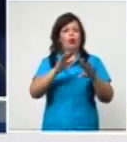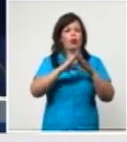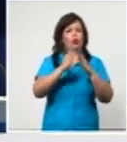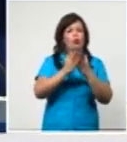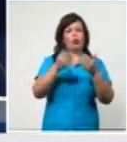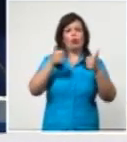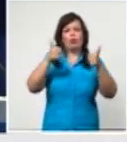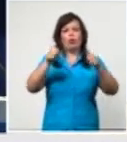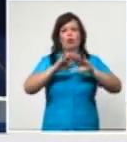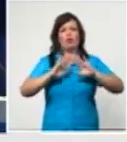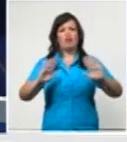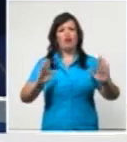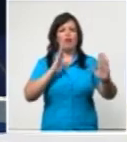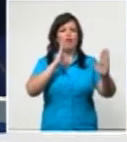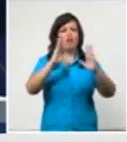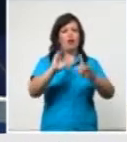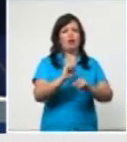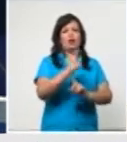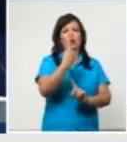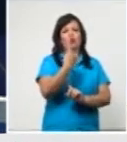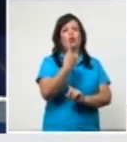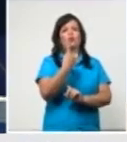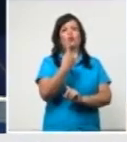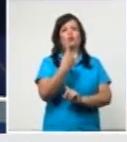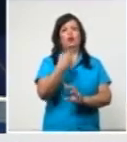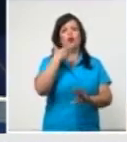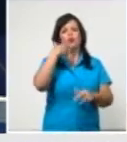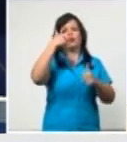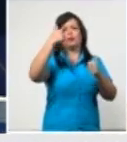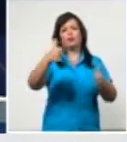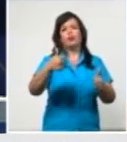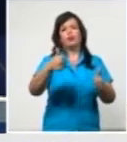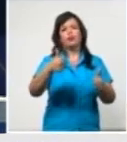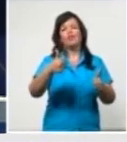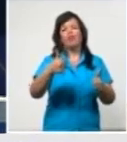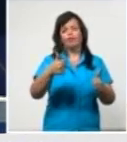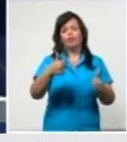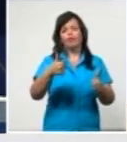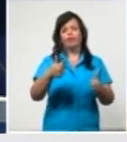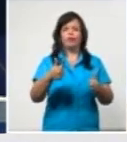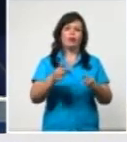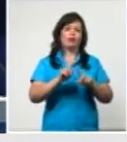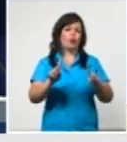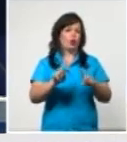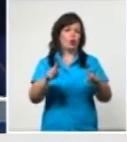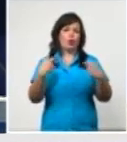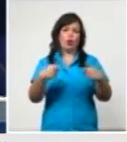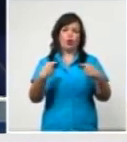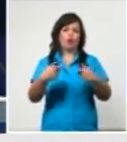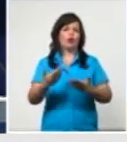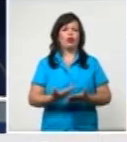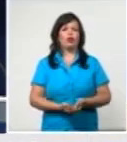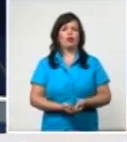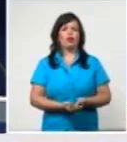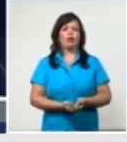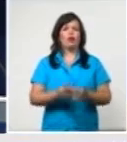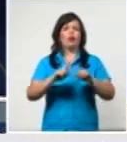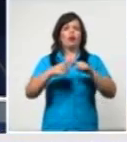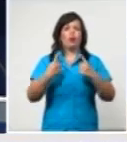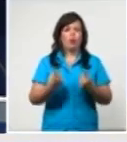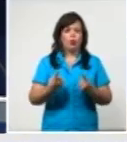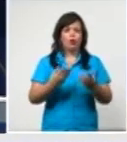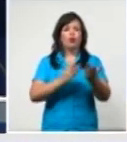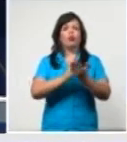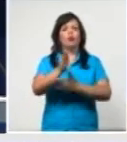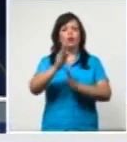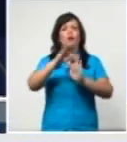the first recovery stage, and although the restrictions have not been lifted fully, nonetheless there is a